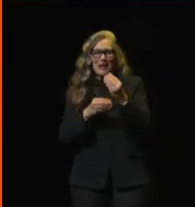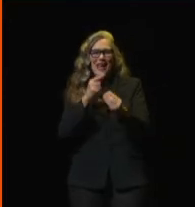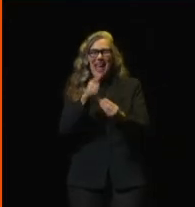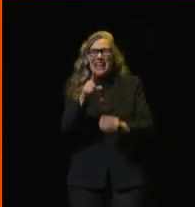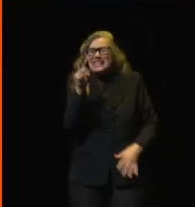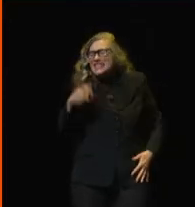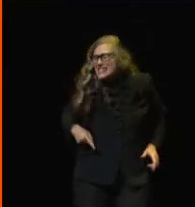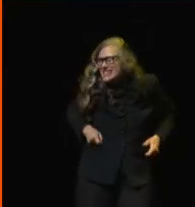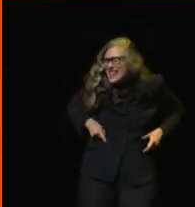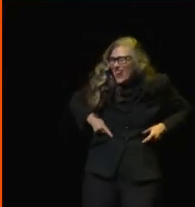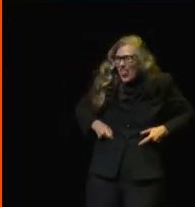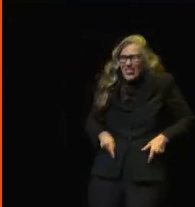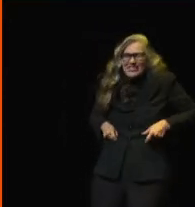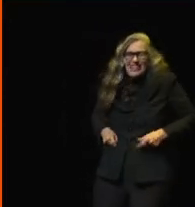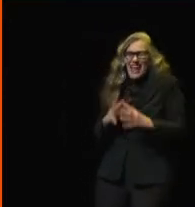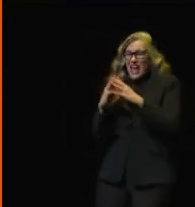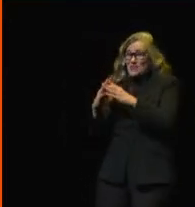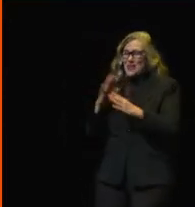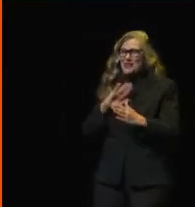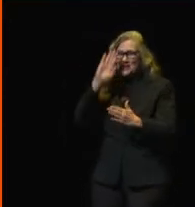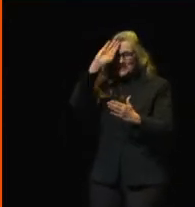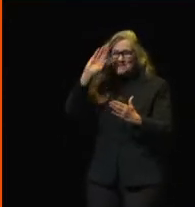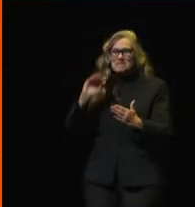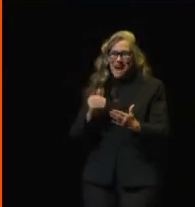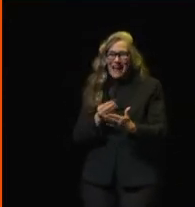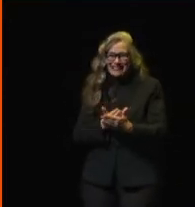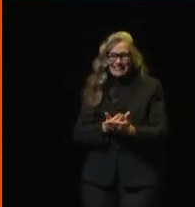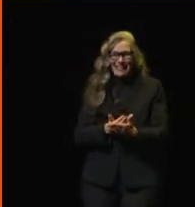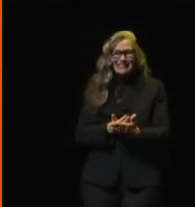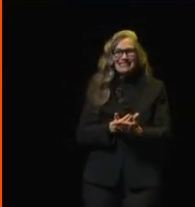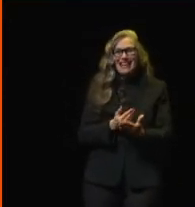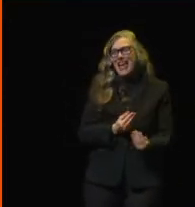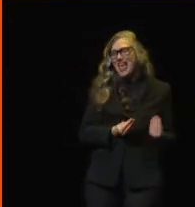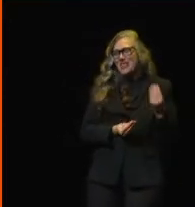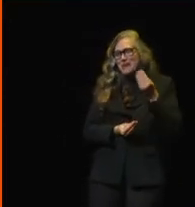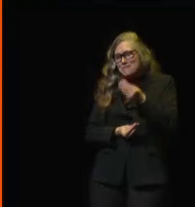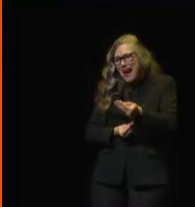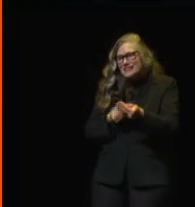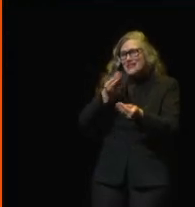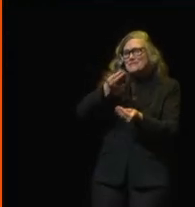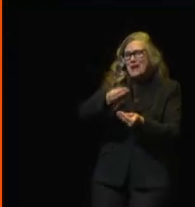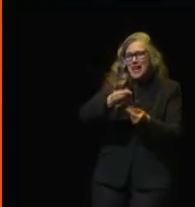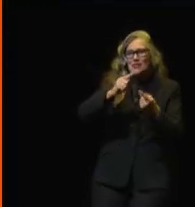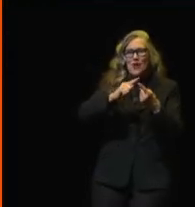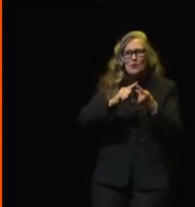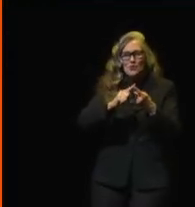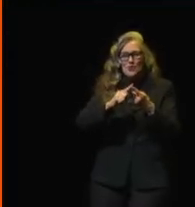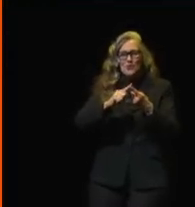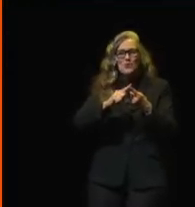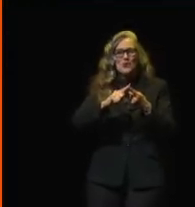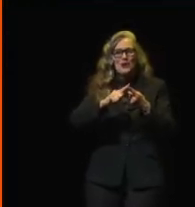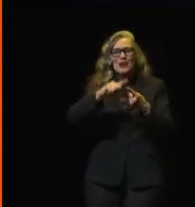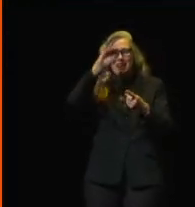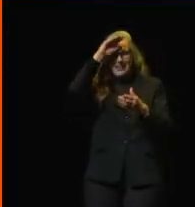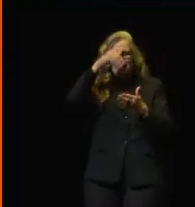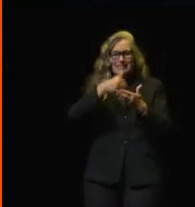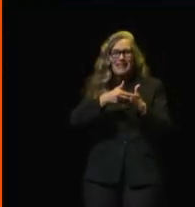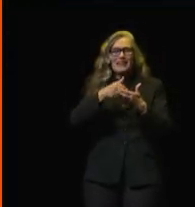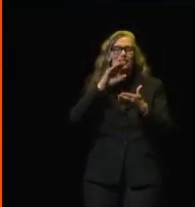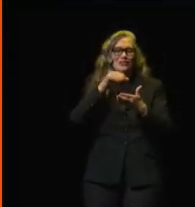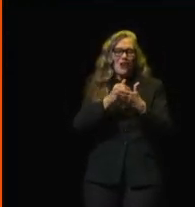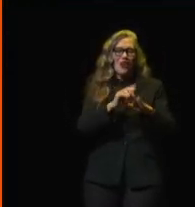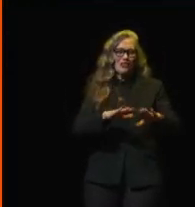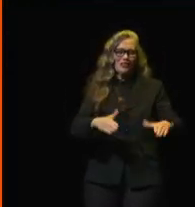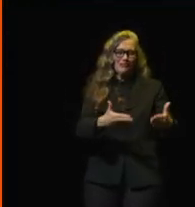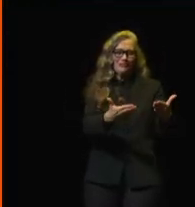wrestled my own sons who, for their part, paid forward to Carl and Willow. May this deep community and family